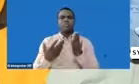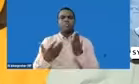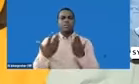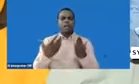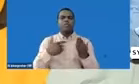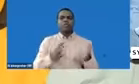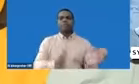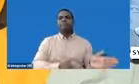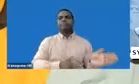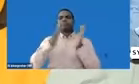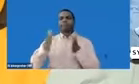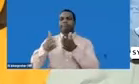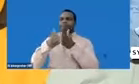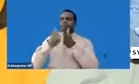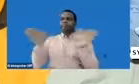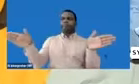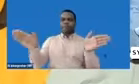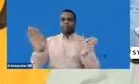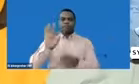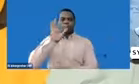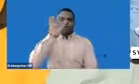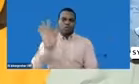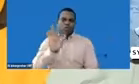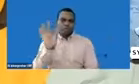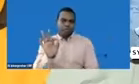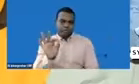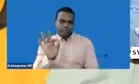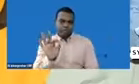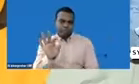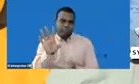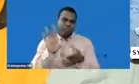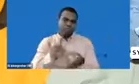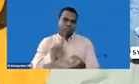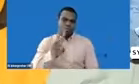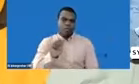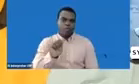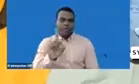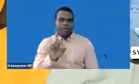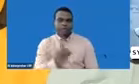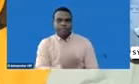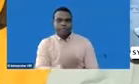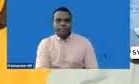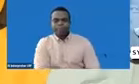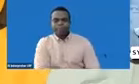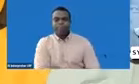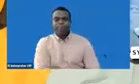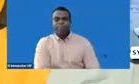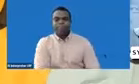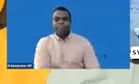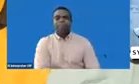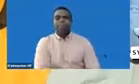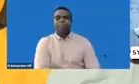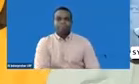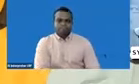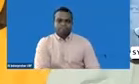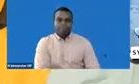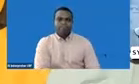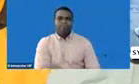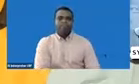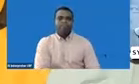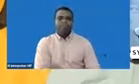So if you don't have any other comments or something you would like to share before we do that.